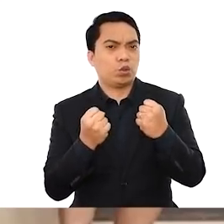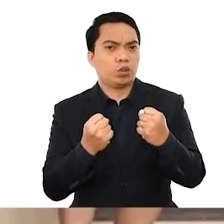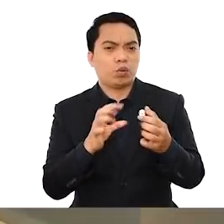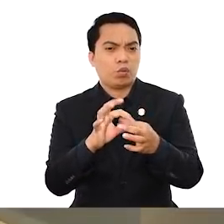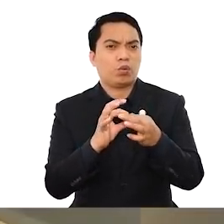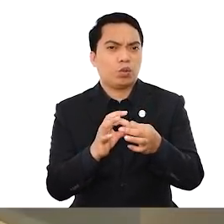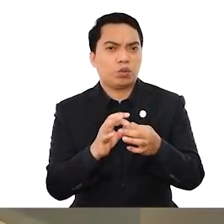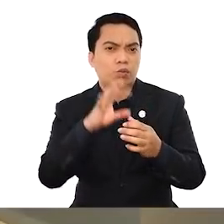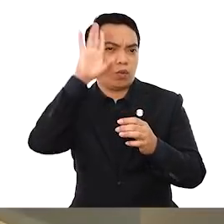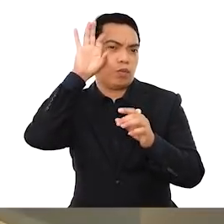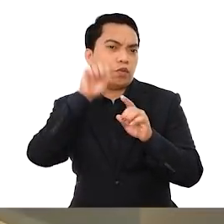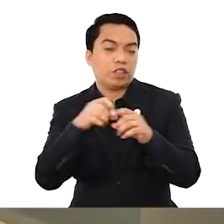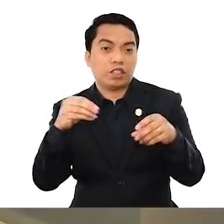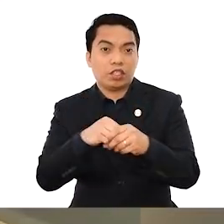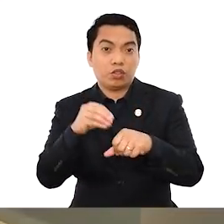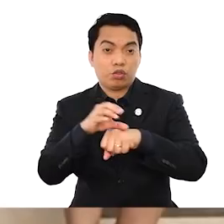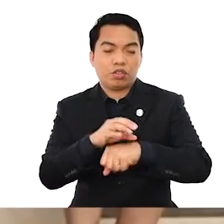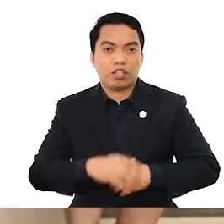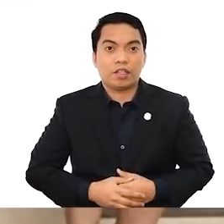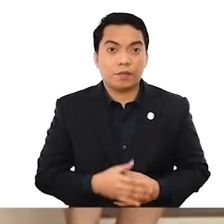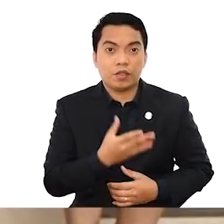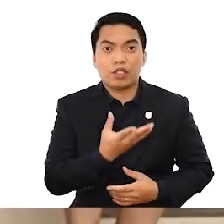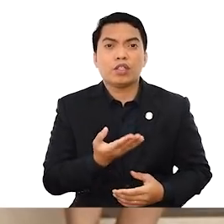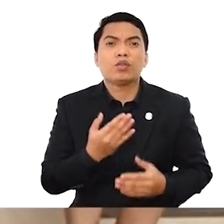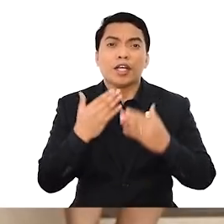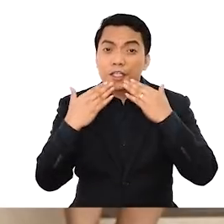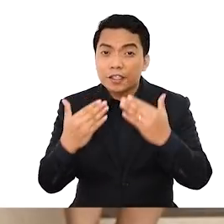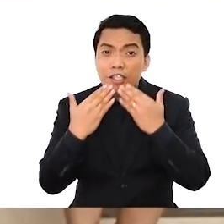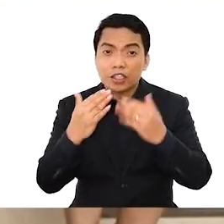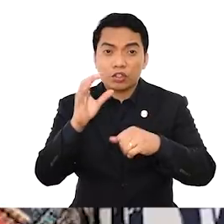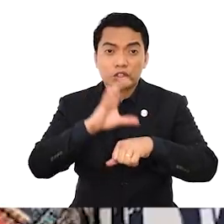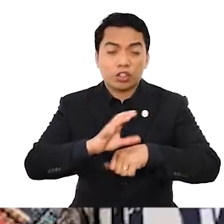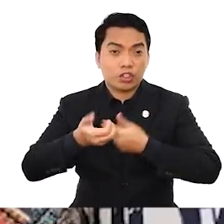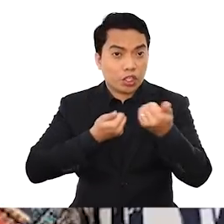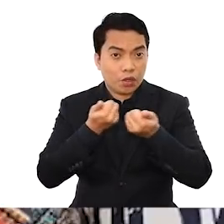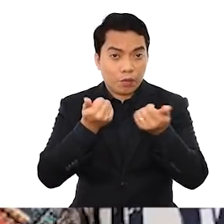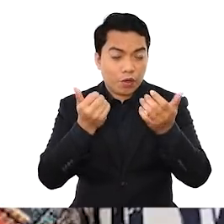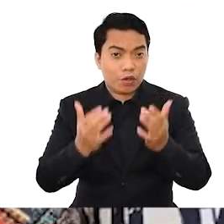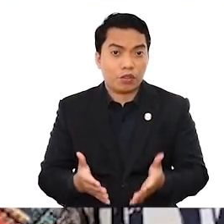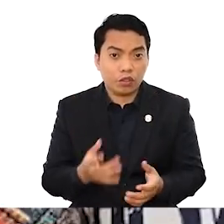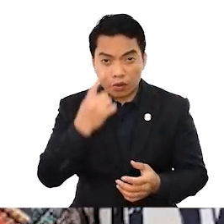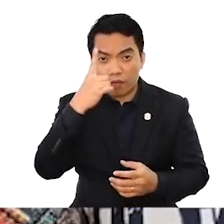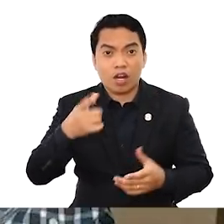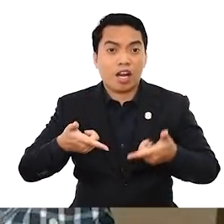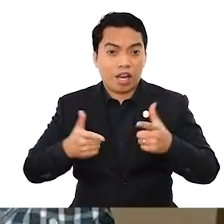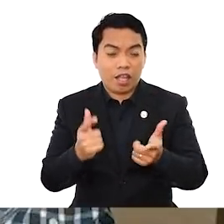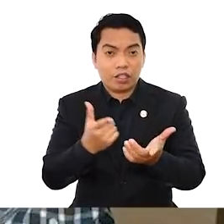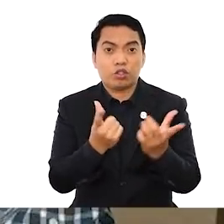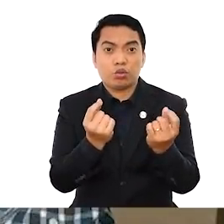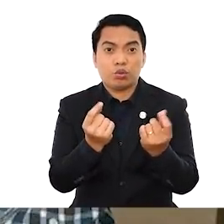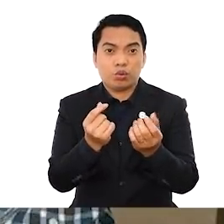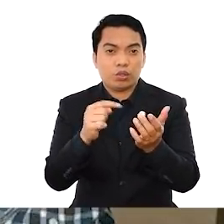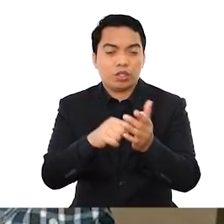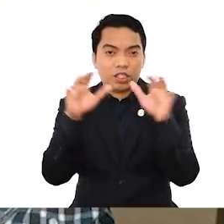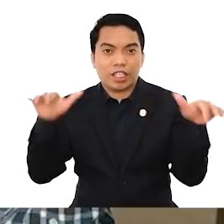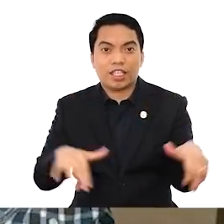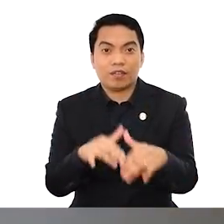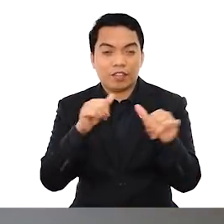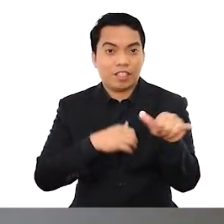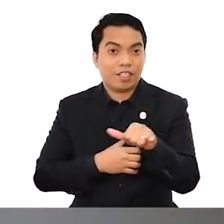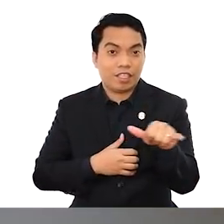brotherhood bond inside the church. They are truly grateful to the church administration for allowing them to conduct activities such as